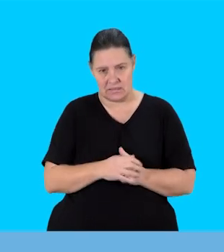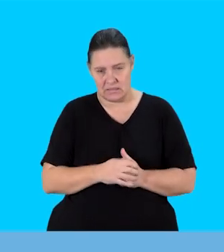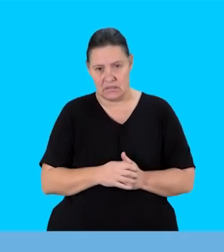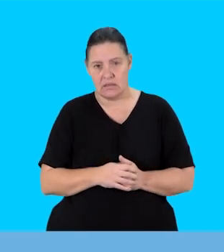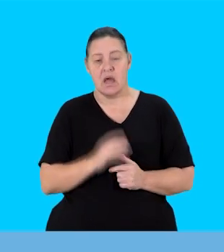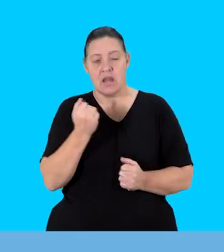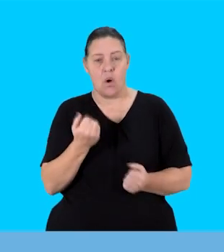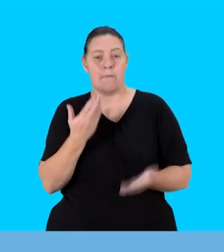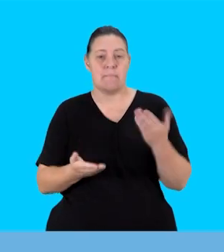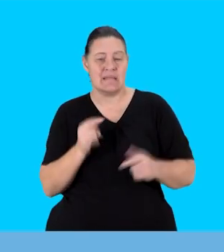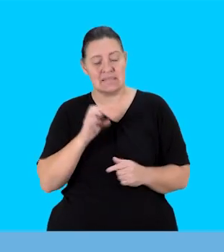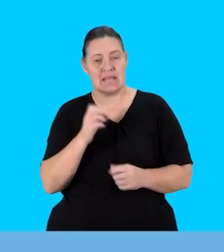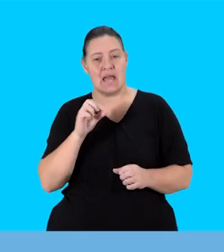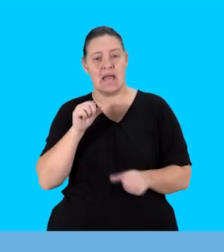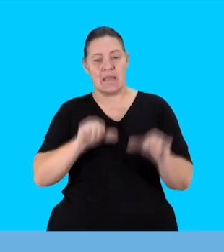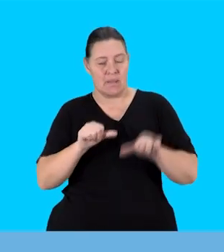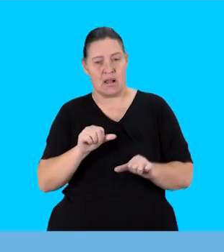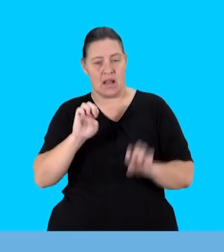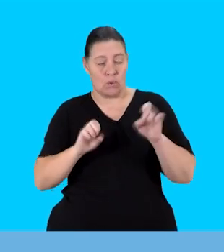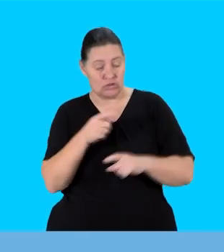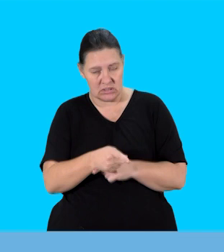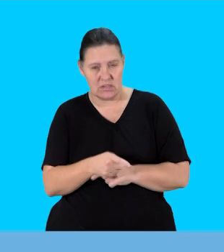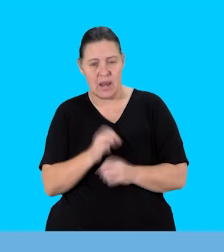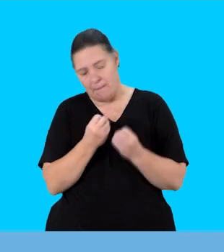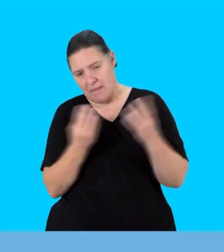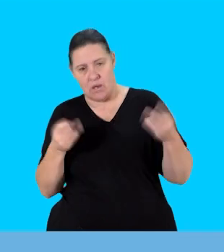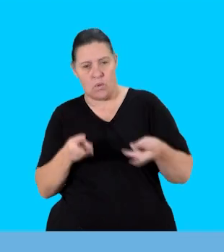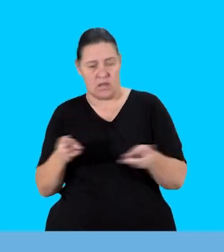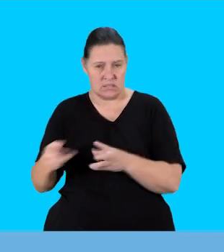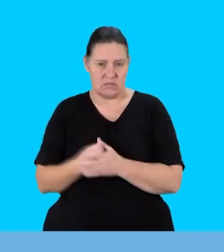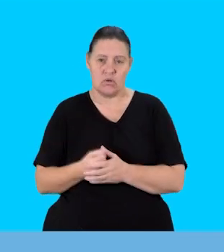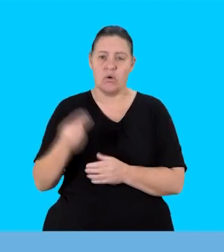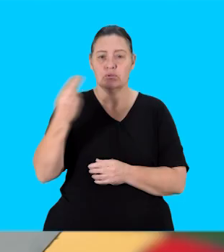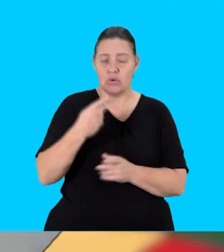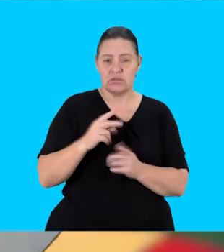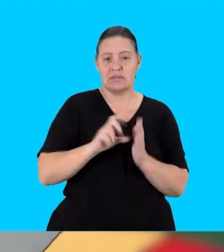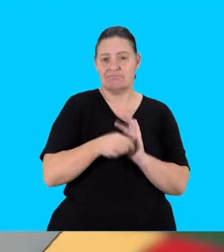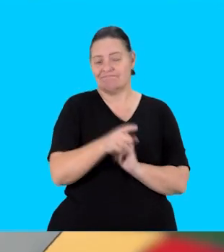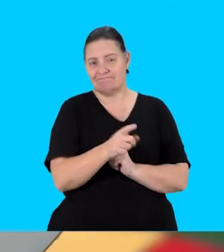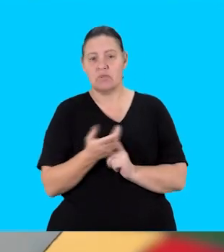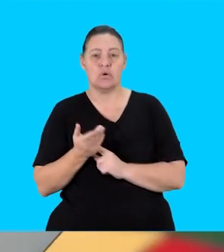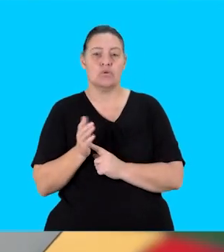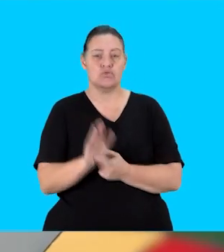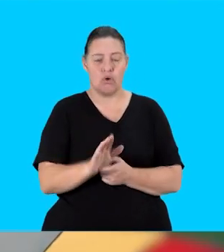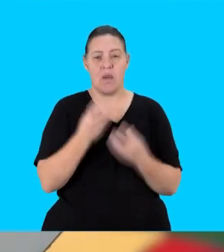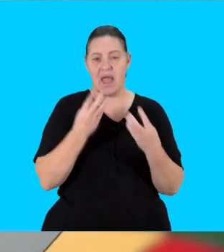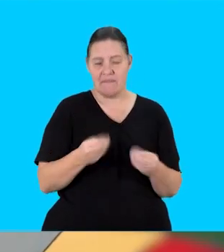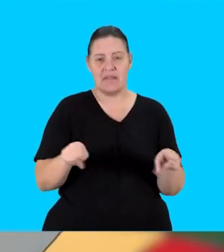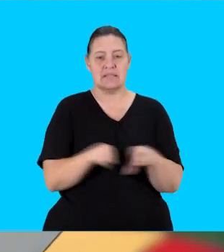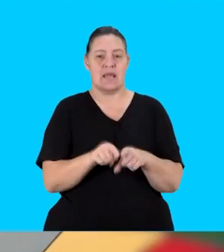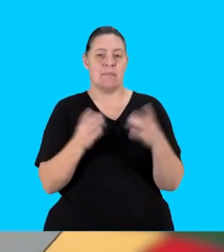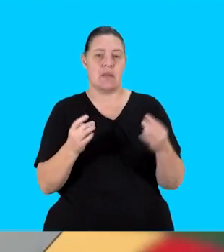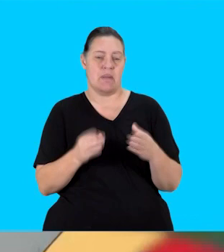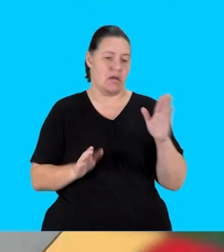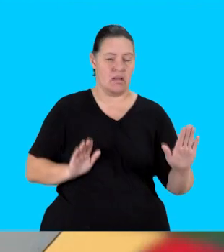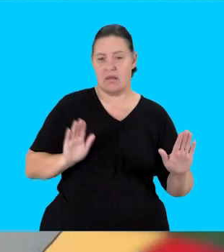equation. Now, we can balance a chemical equation in many ways, by either drawing the diagrams to show that we have the